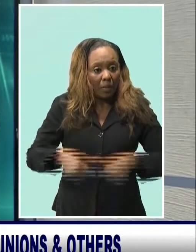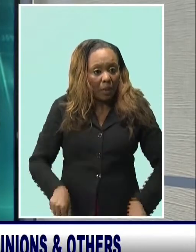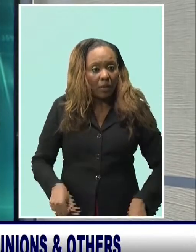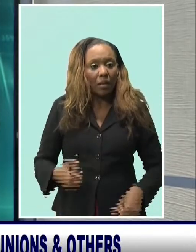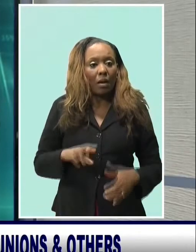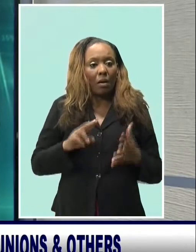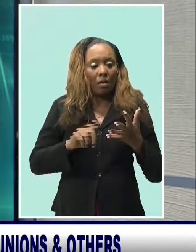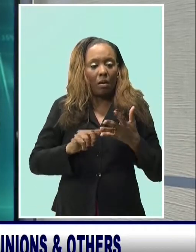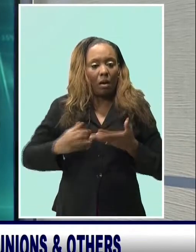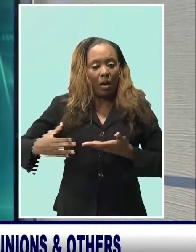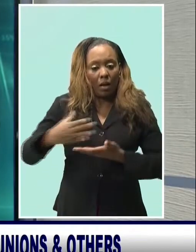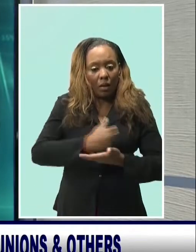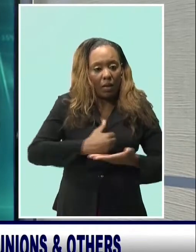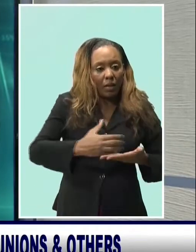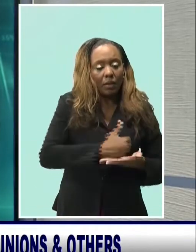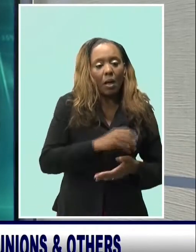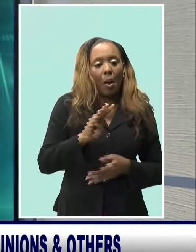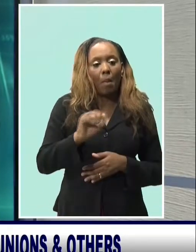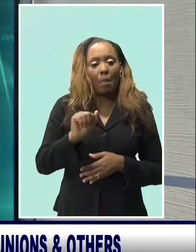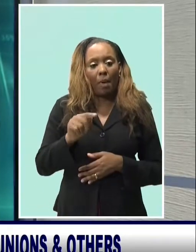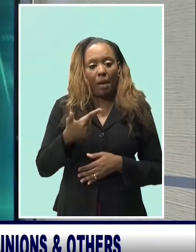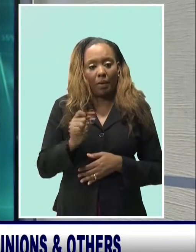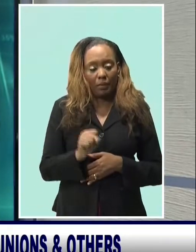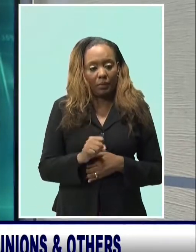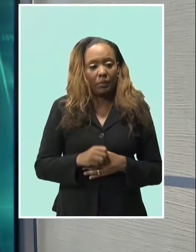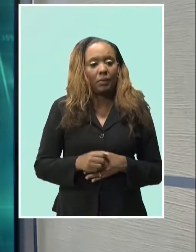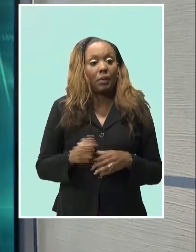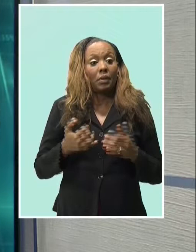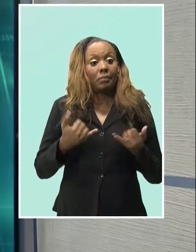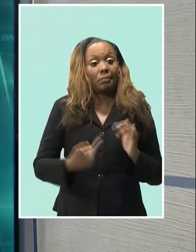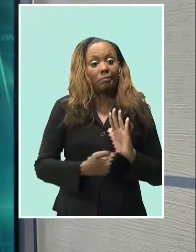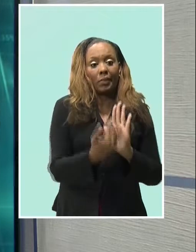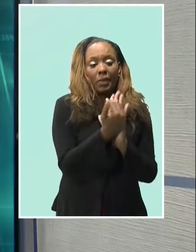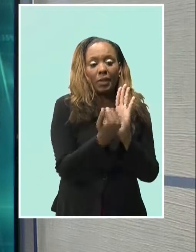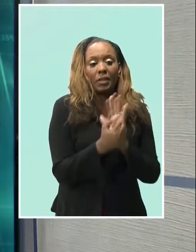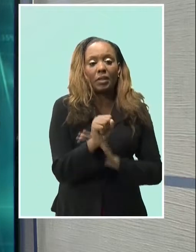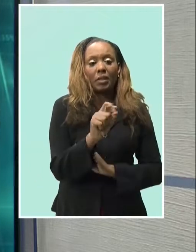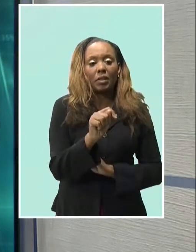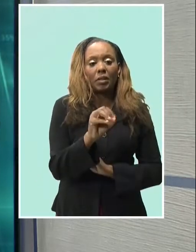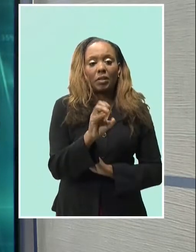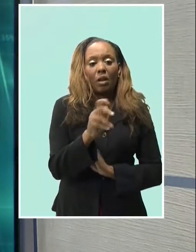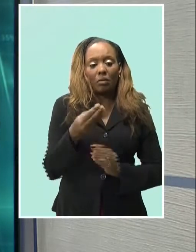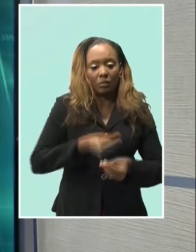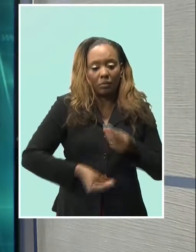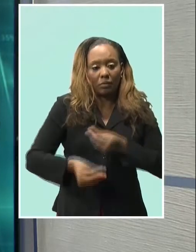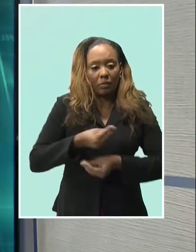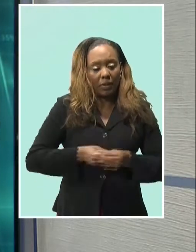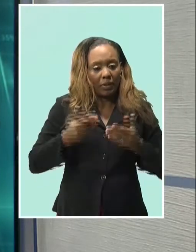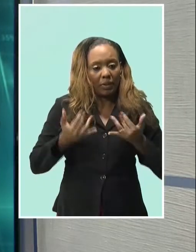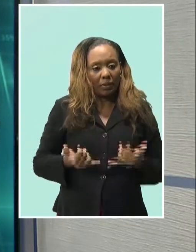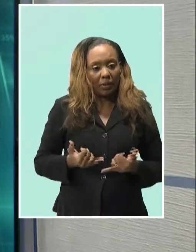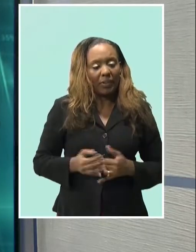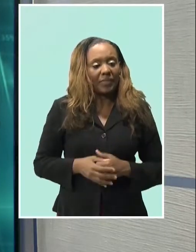bags. Let's take a look now at how the stocks traded on selected exchanges across the region.